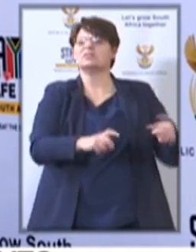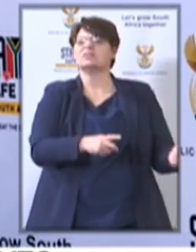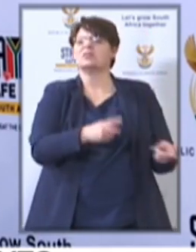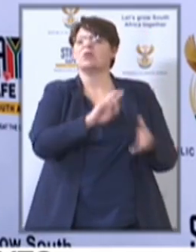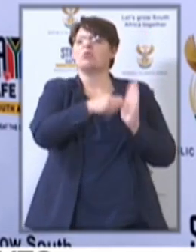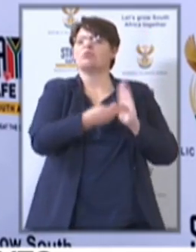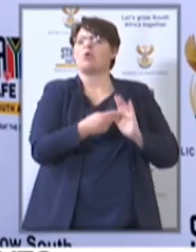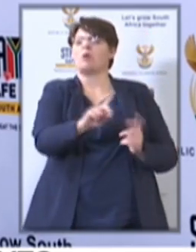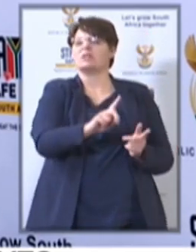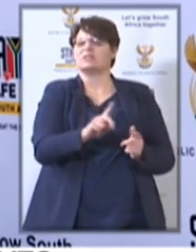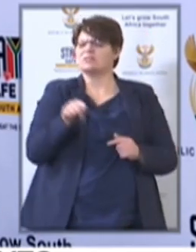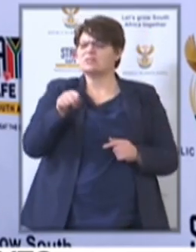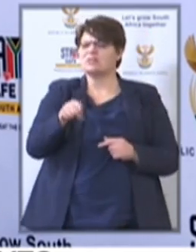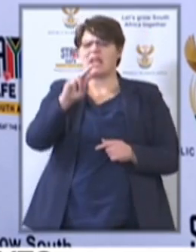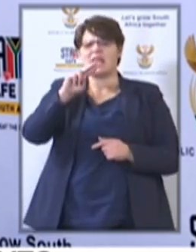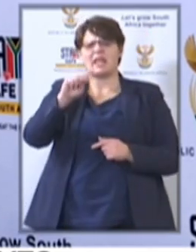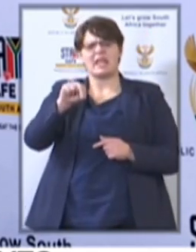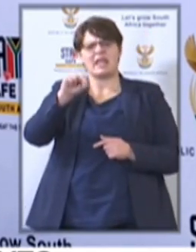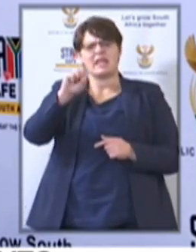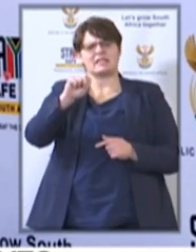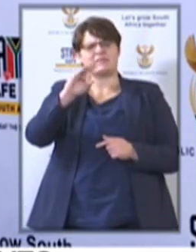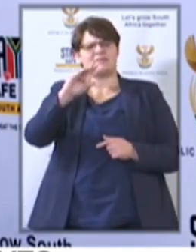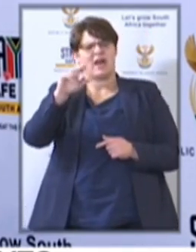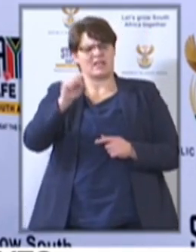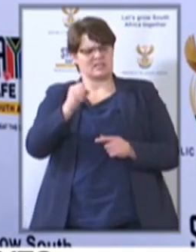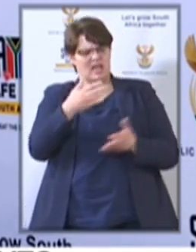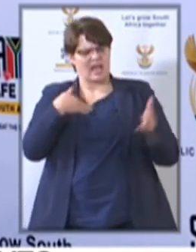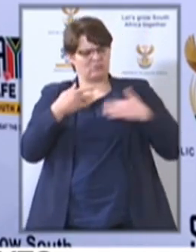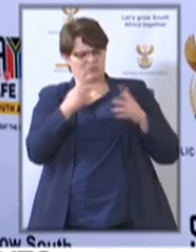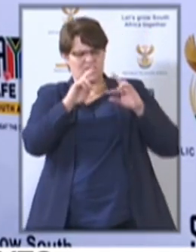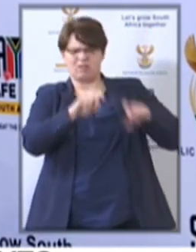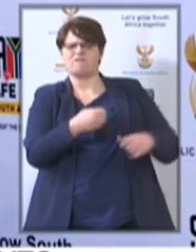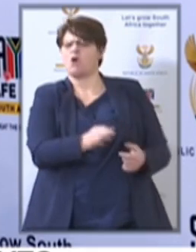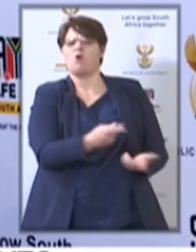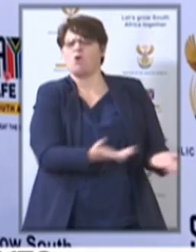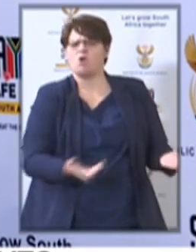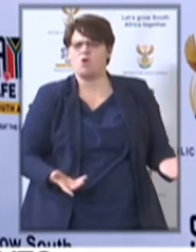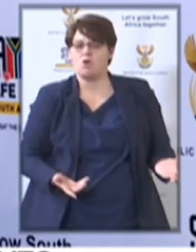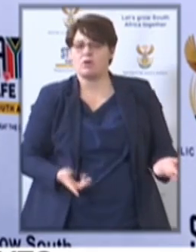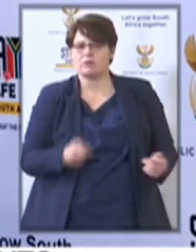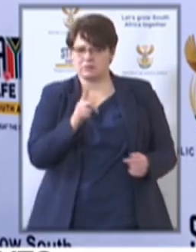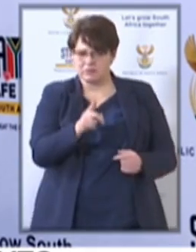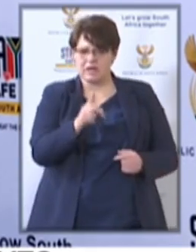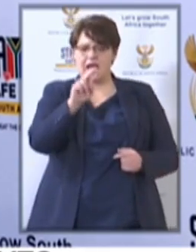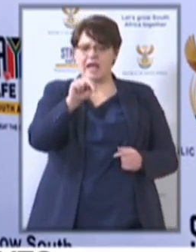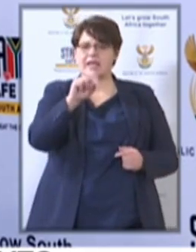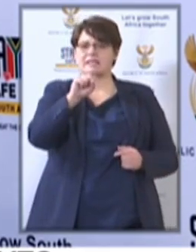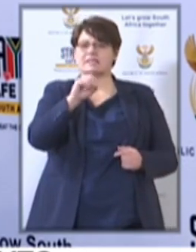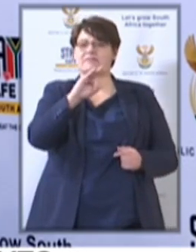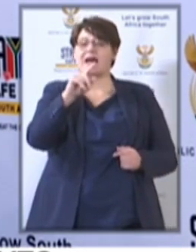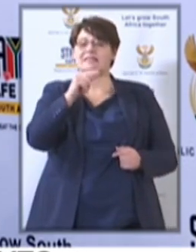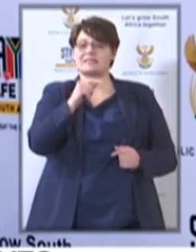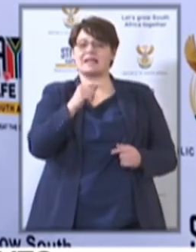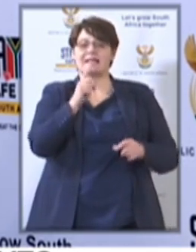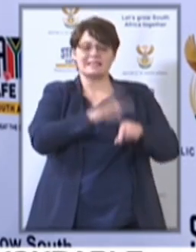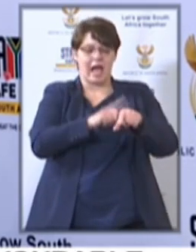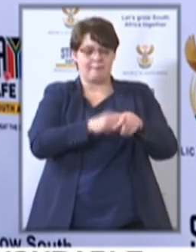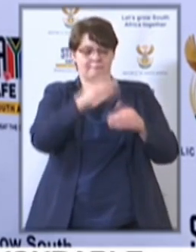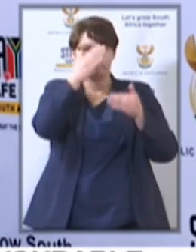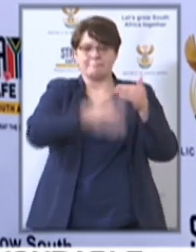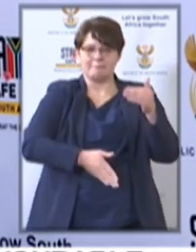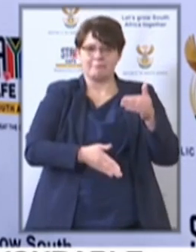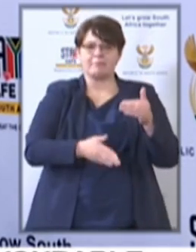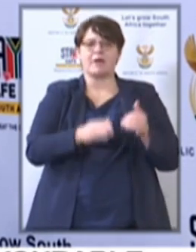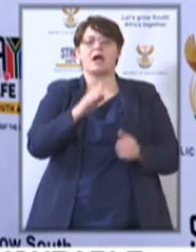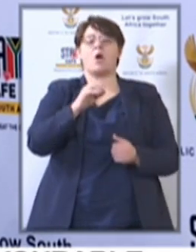in relation to NSFAS administration. The NSFAS administration period comes to an end in